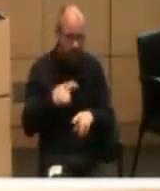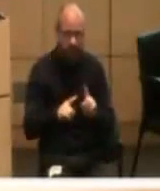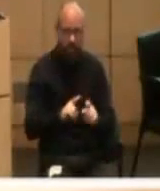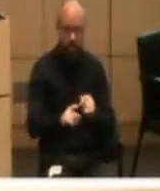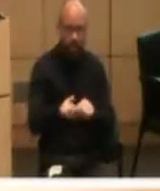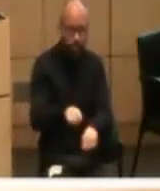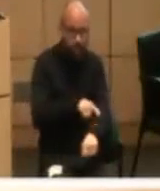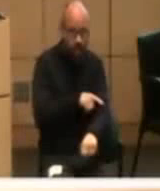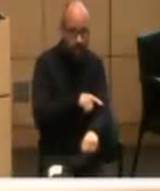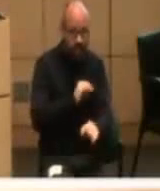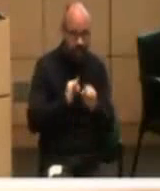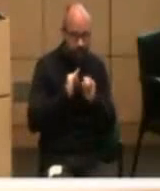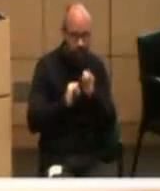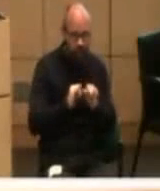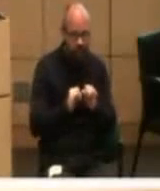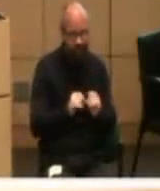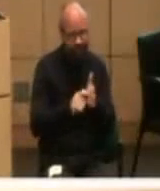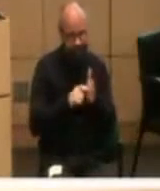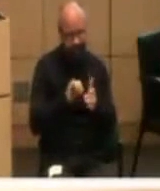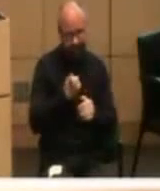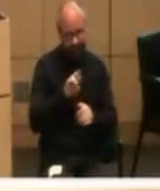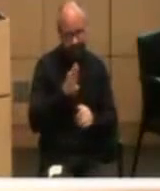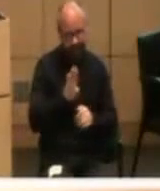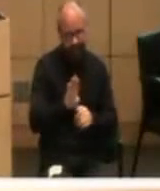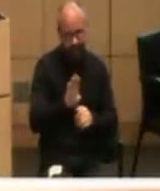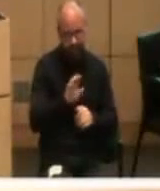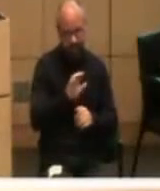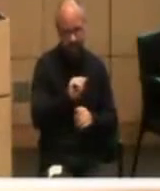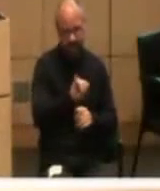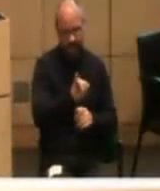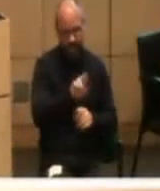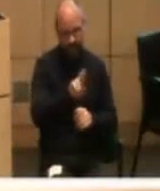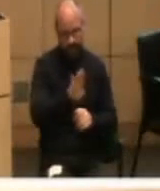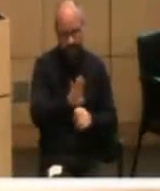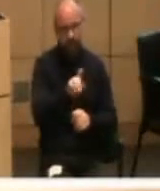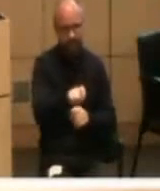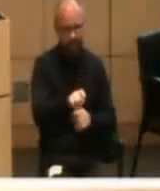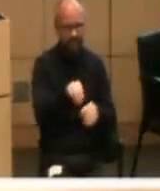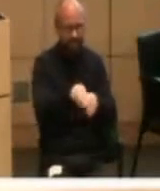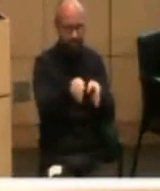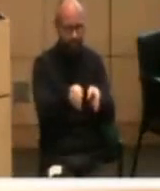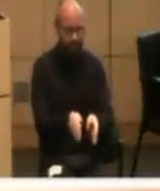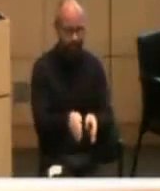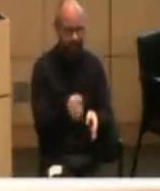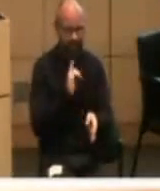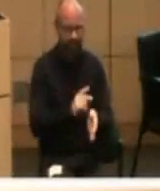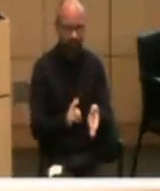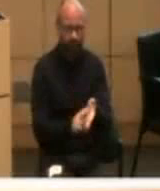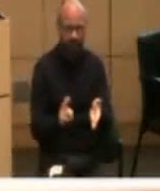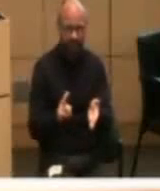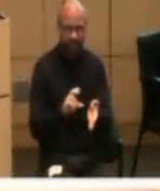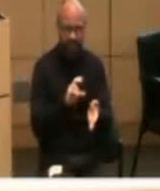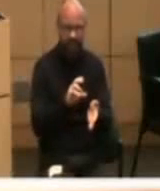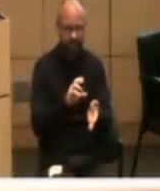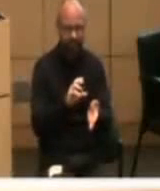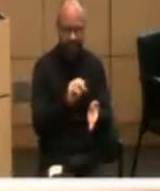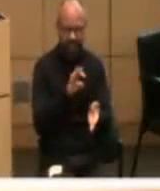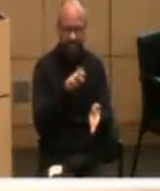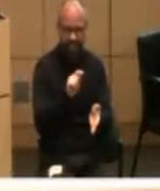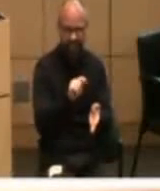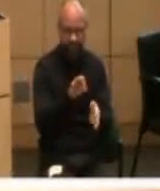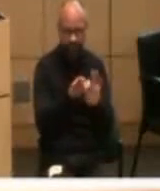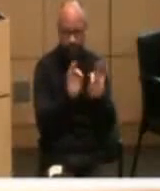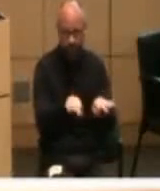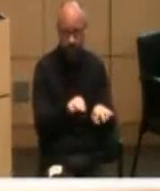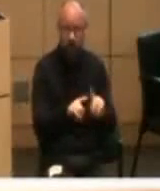our IRB have to be in person to achieve, to get a written consent form, but I can do a verbal consent form over the phone for a shorter survey,